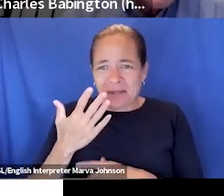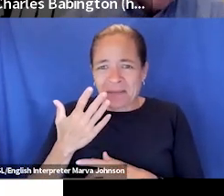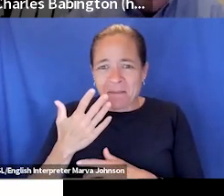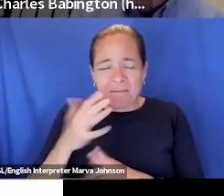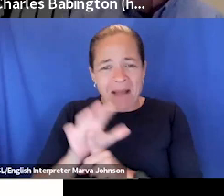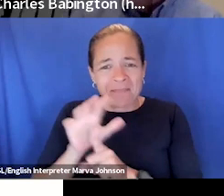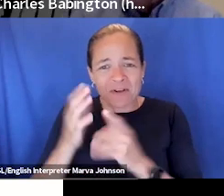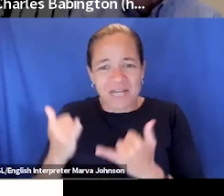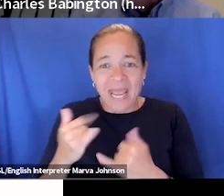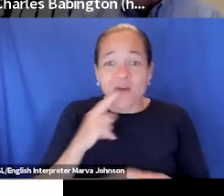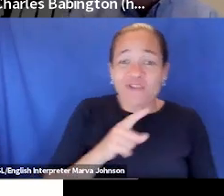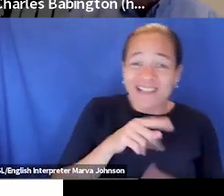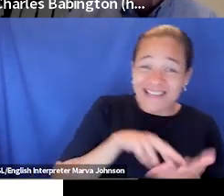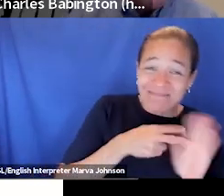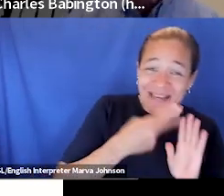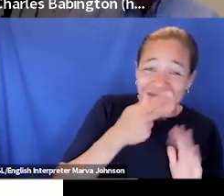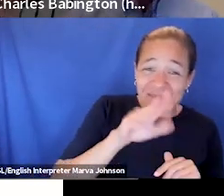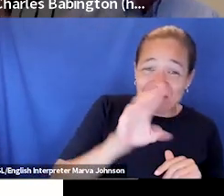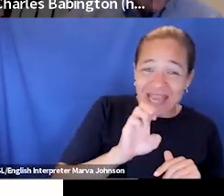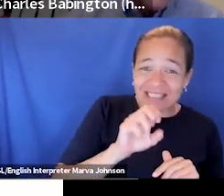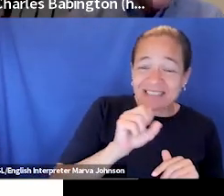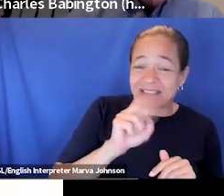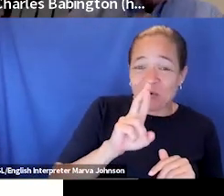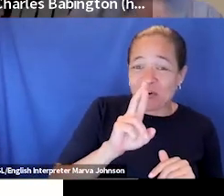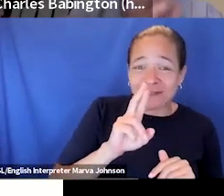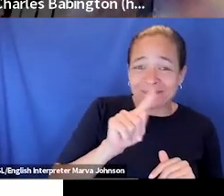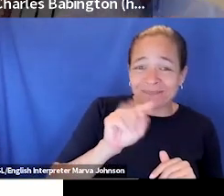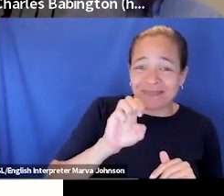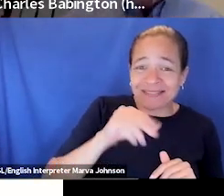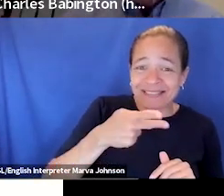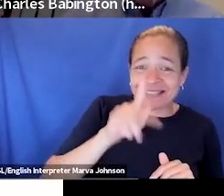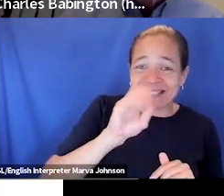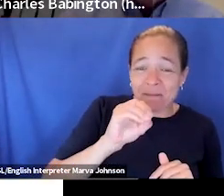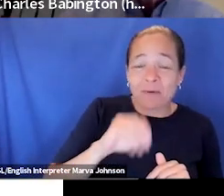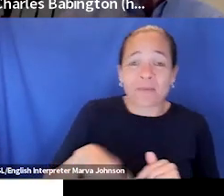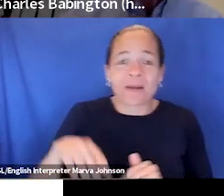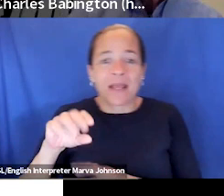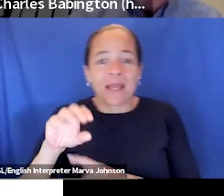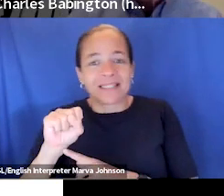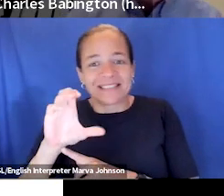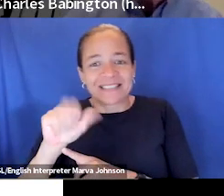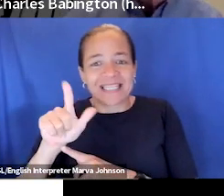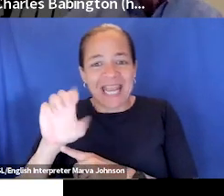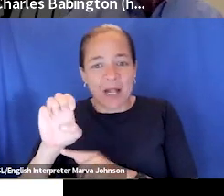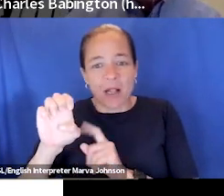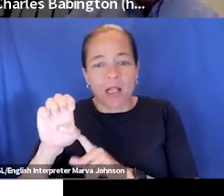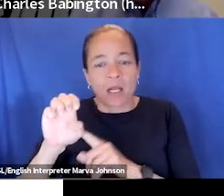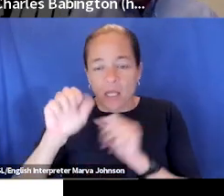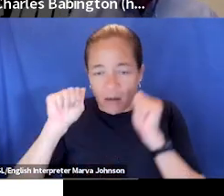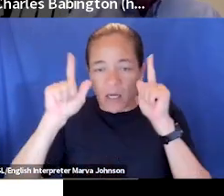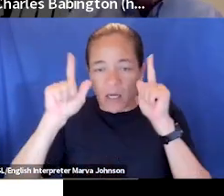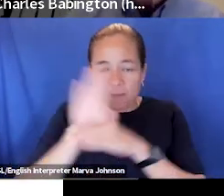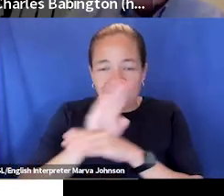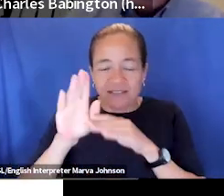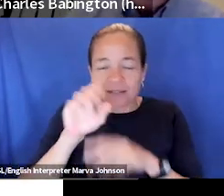pace or tempo and scale. I don't know any professional organization that doesn't love the word scale and scaling.